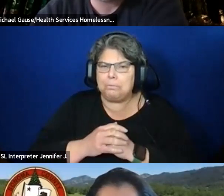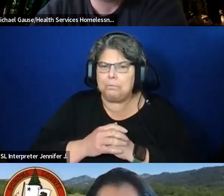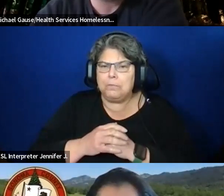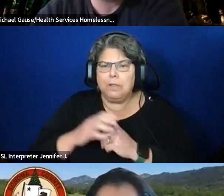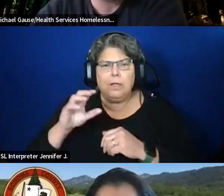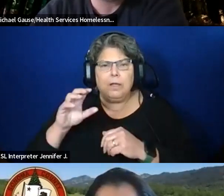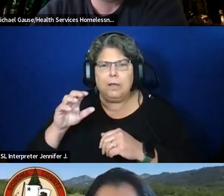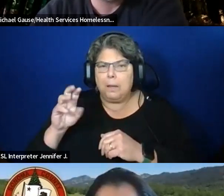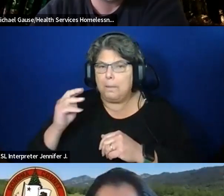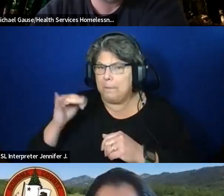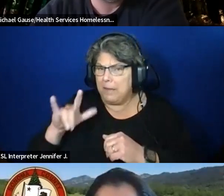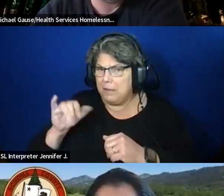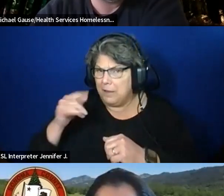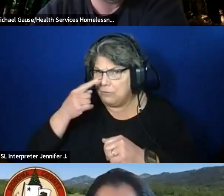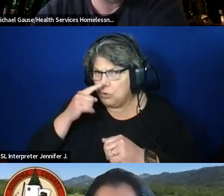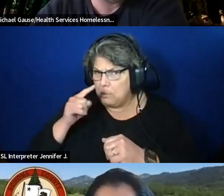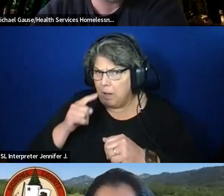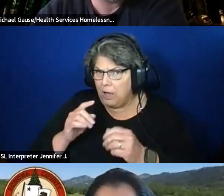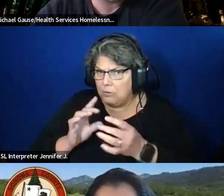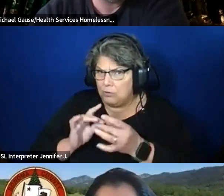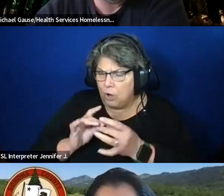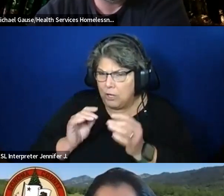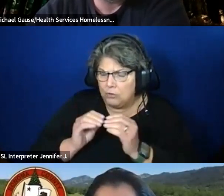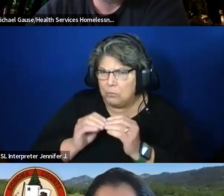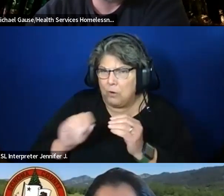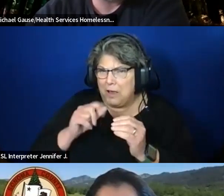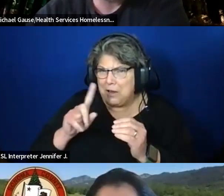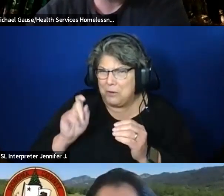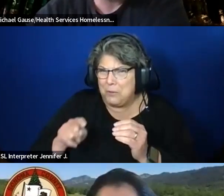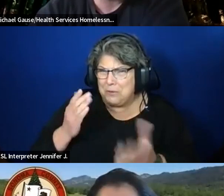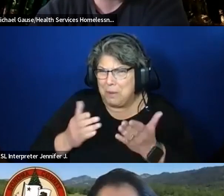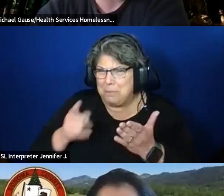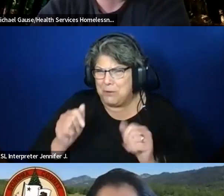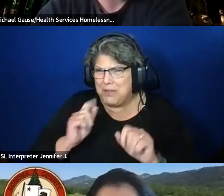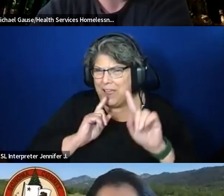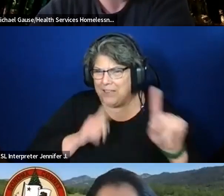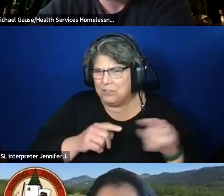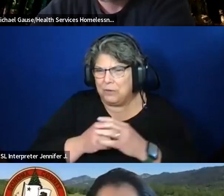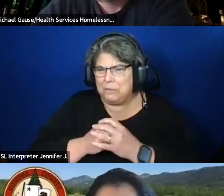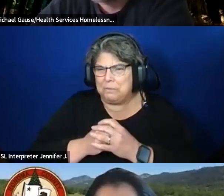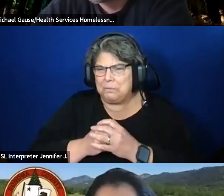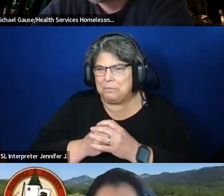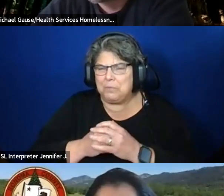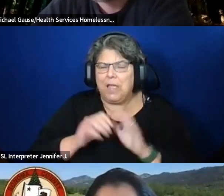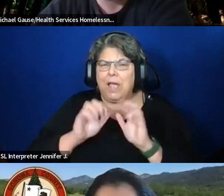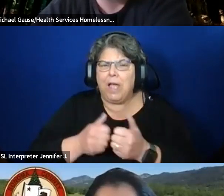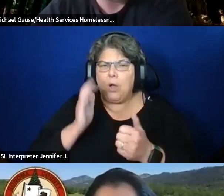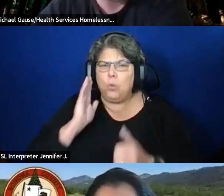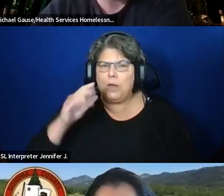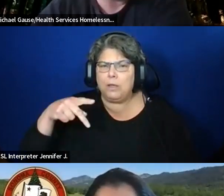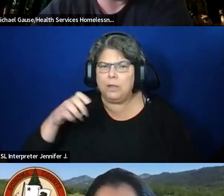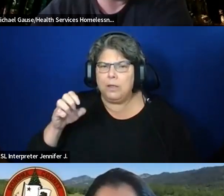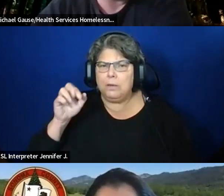Michael, if I could go back to you while you're with us, here's another question you might be able to help us with. How will peer advocates